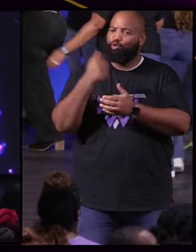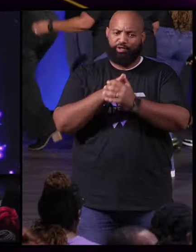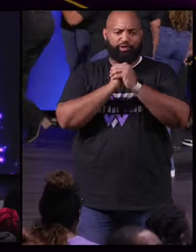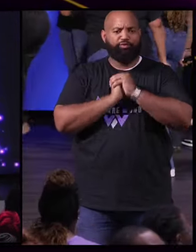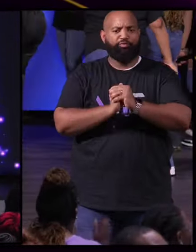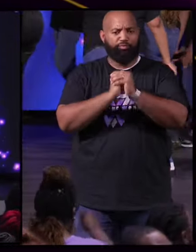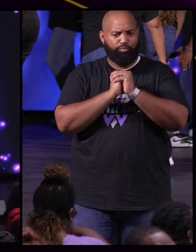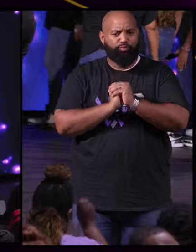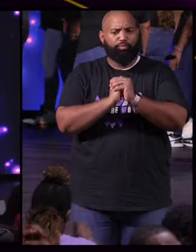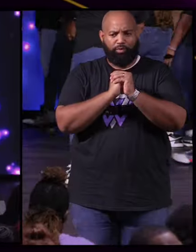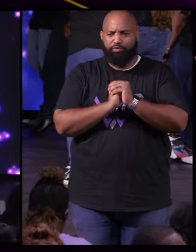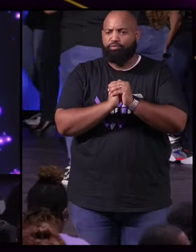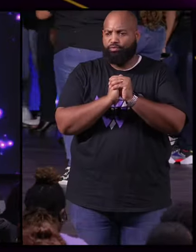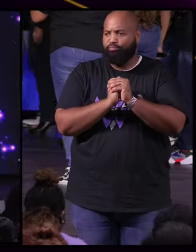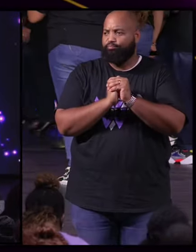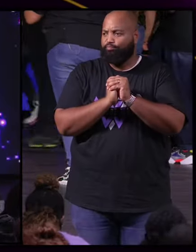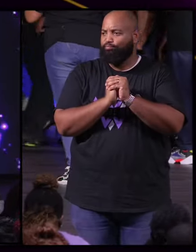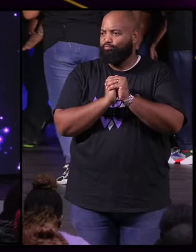worship.